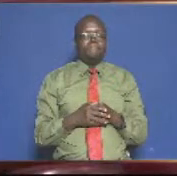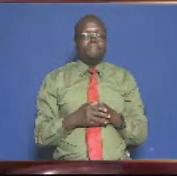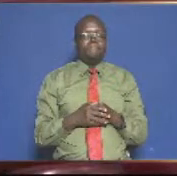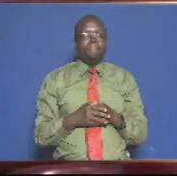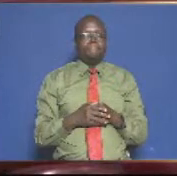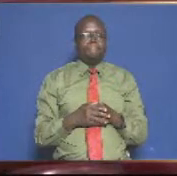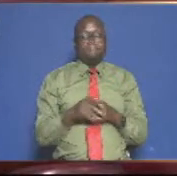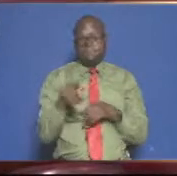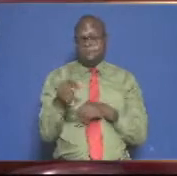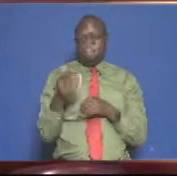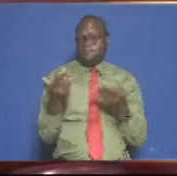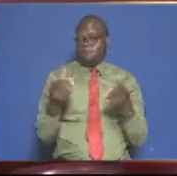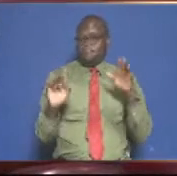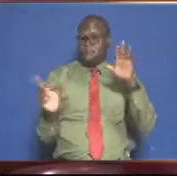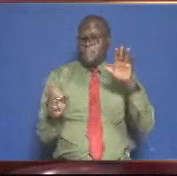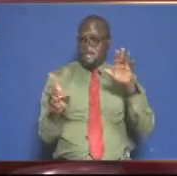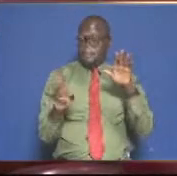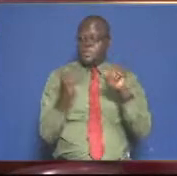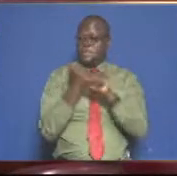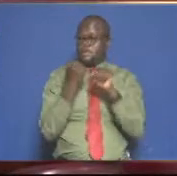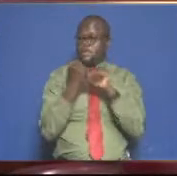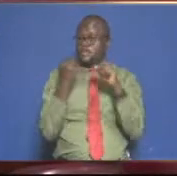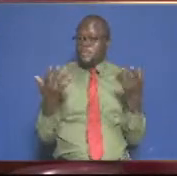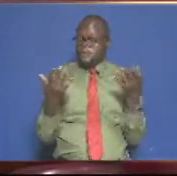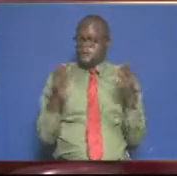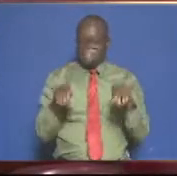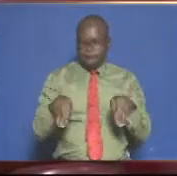this is what the ministry did give.